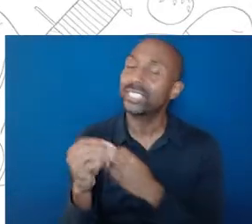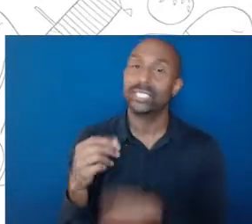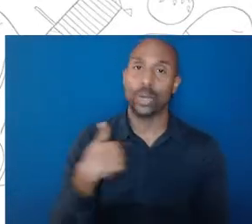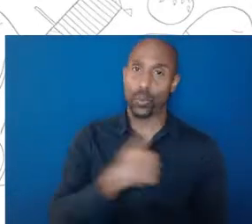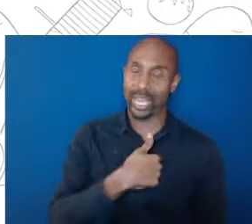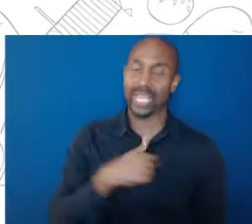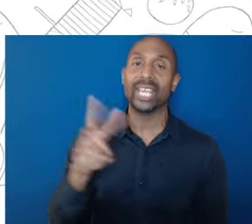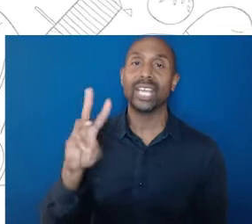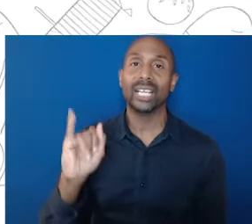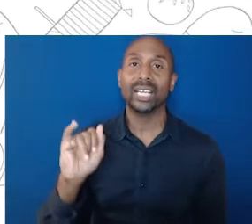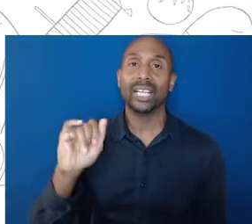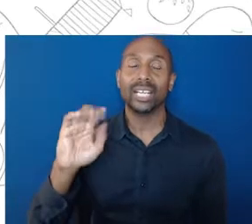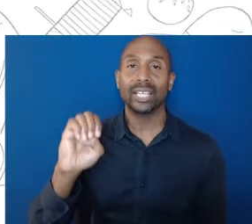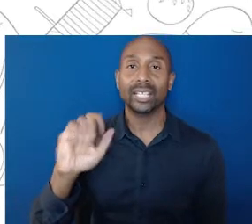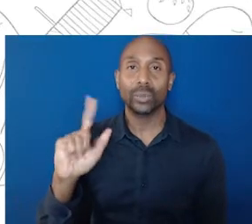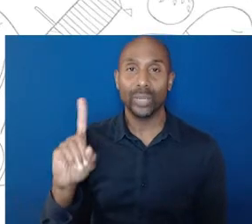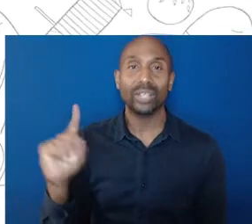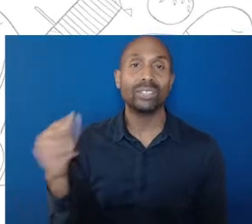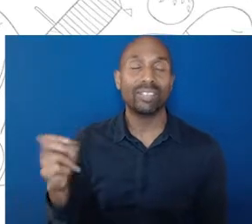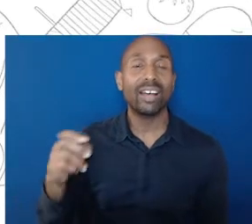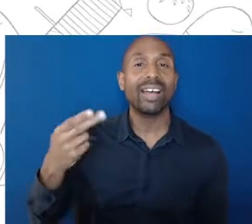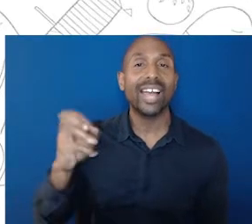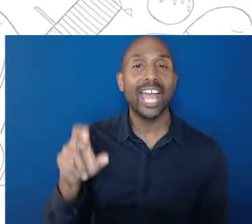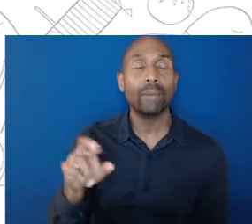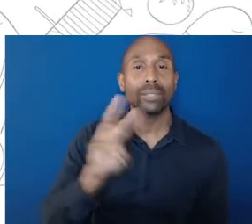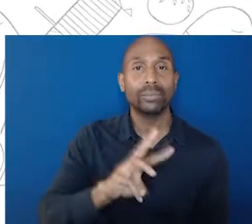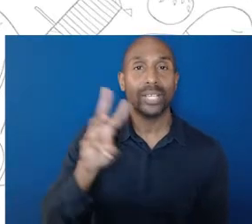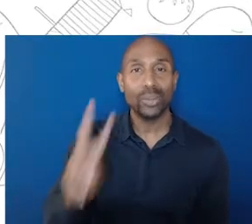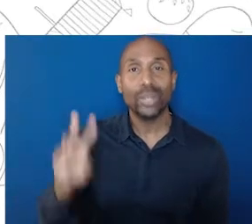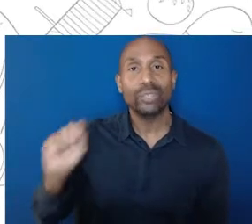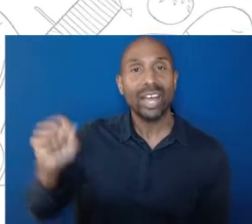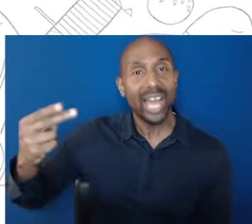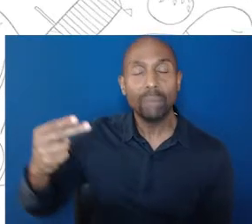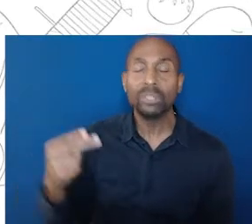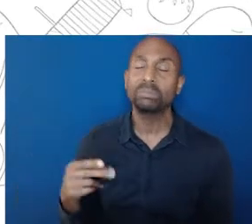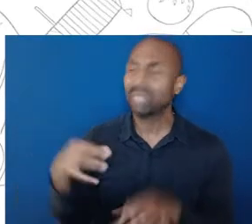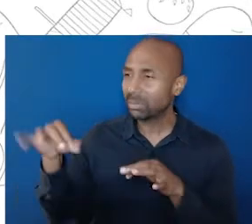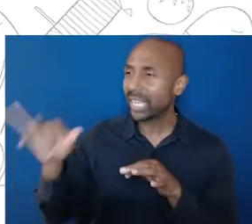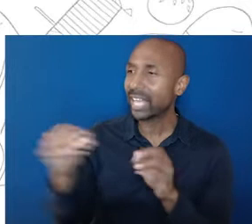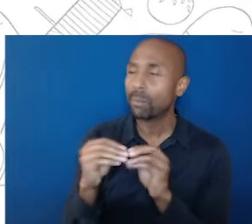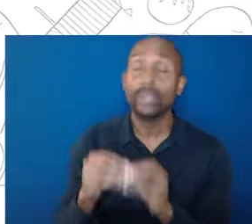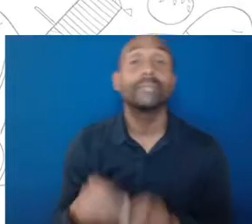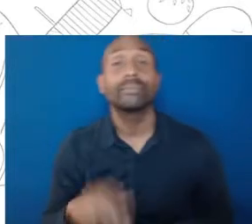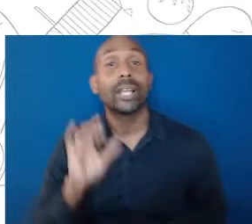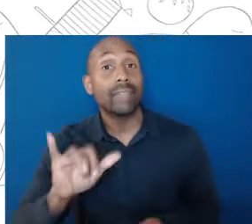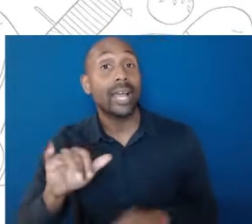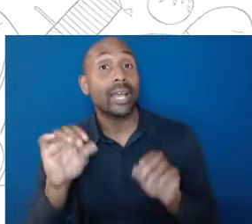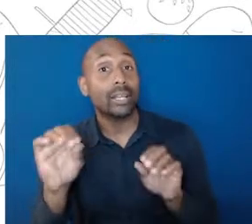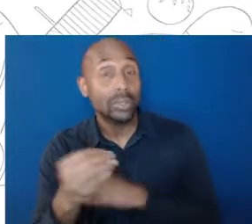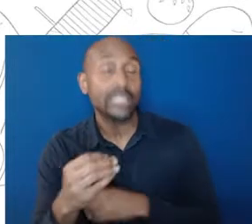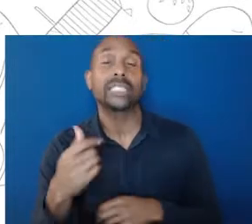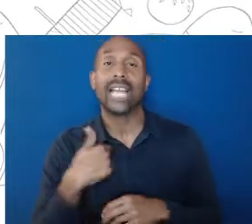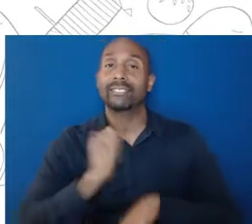Hammer is a program that I started to train young women in this art form. One of the things, well, the